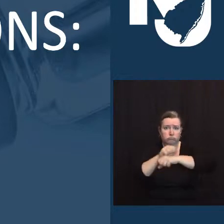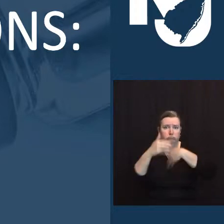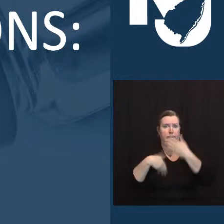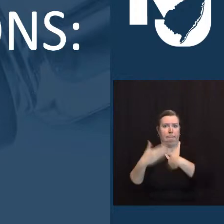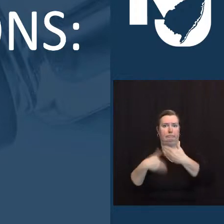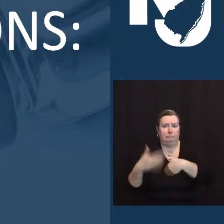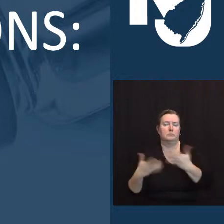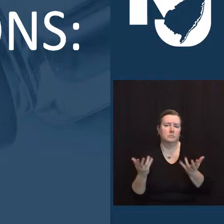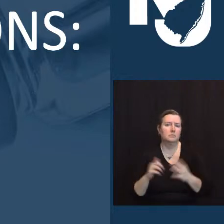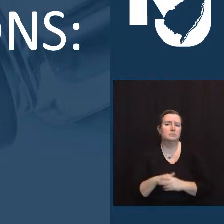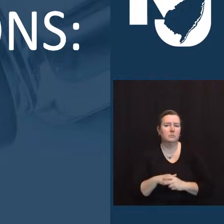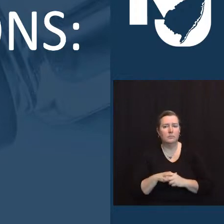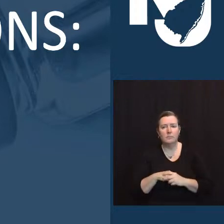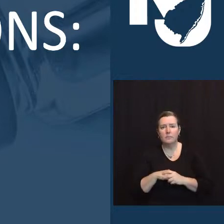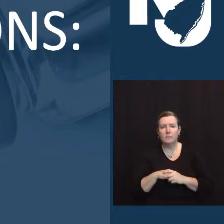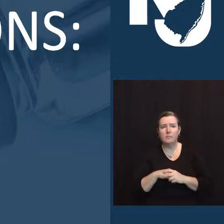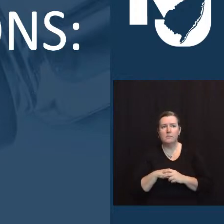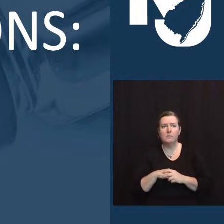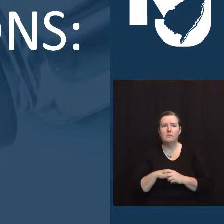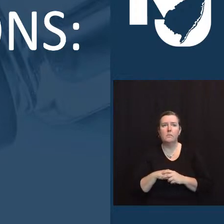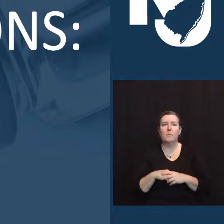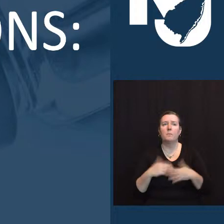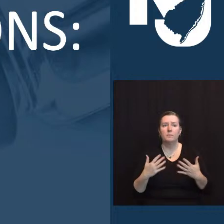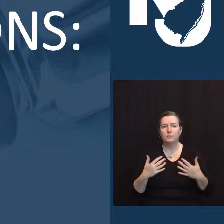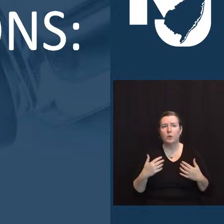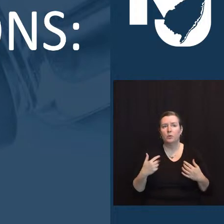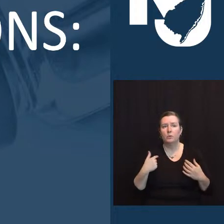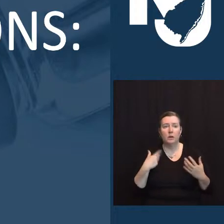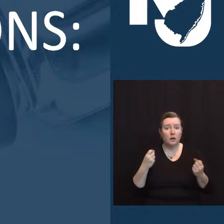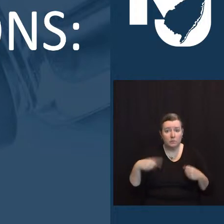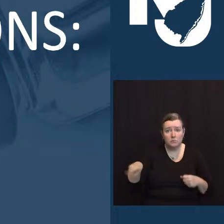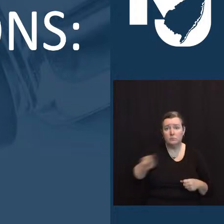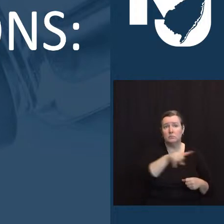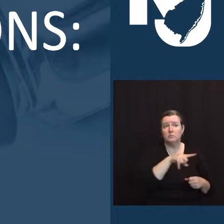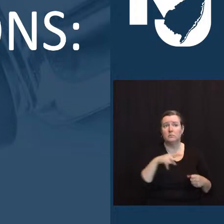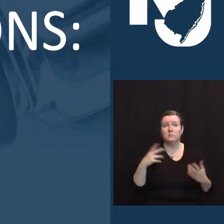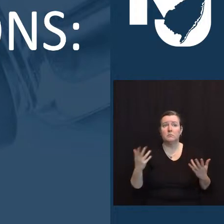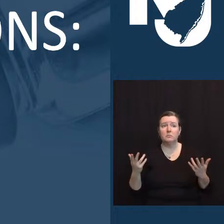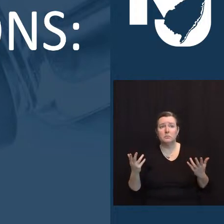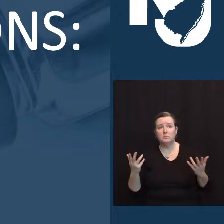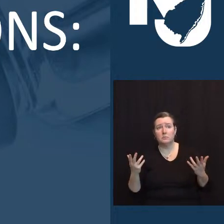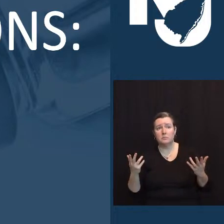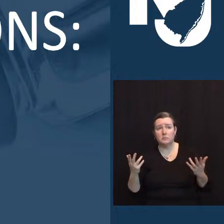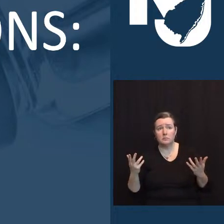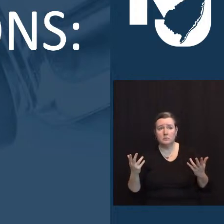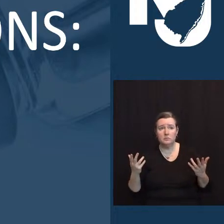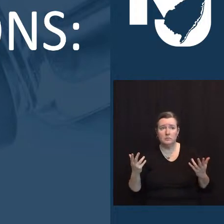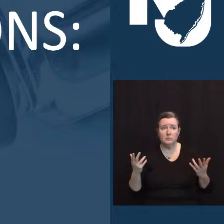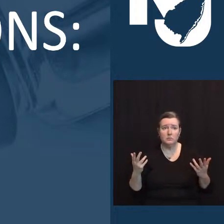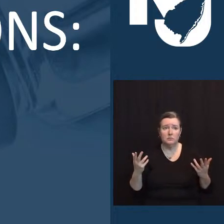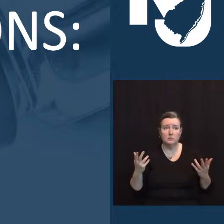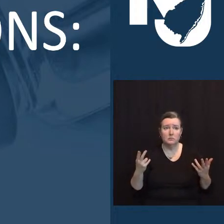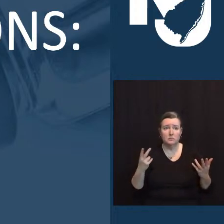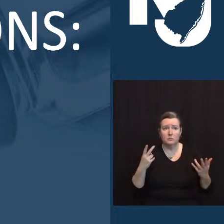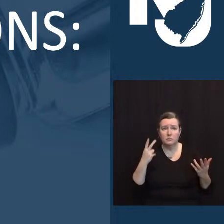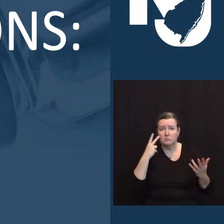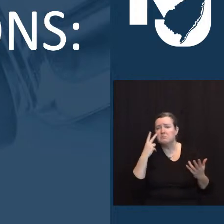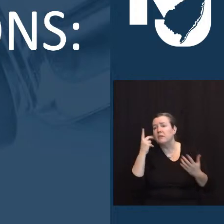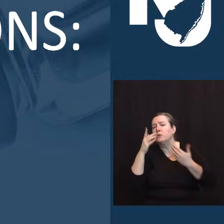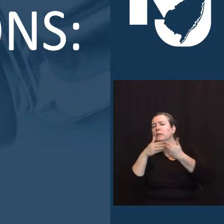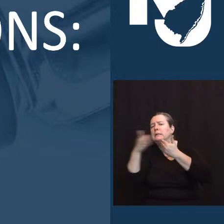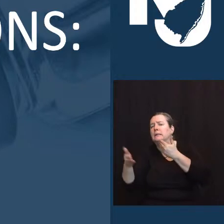We want you, as do you want, to have some certainty as to where this is headed. But you're going to have